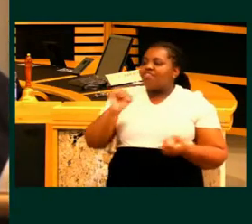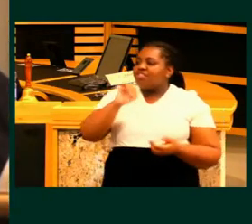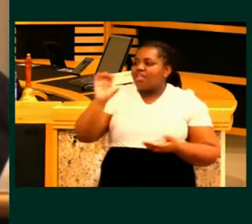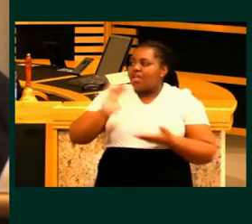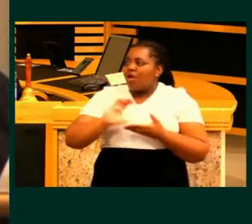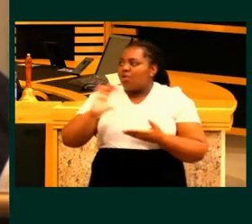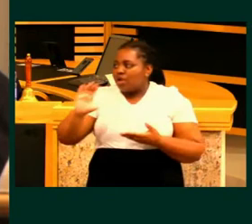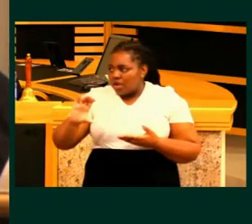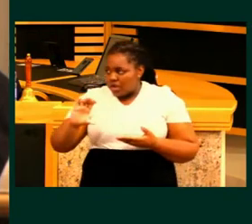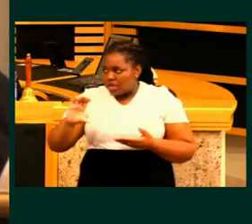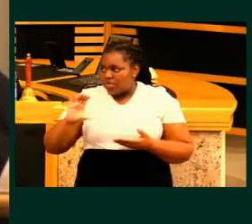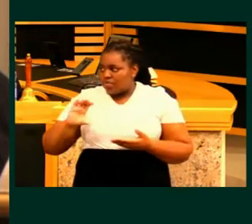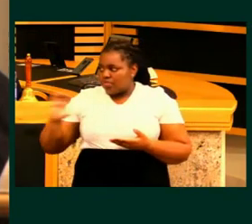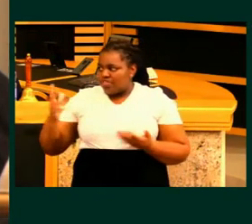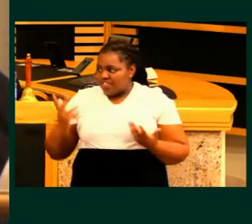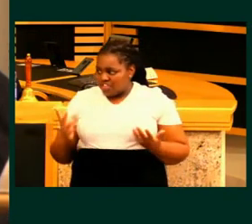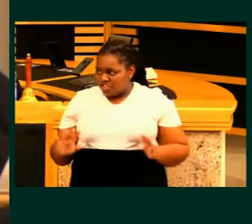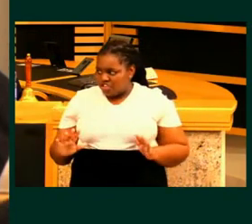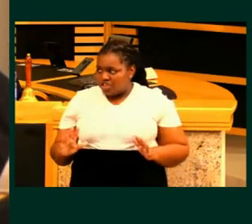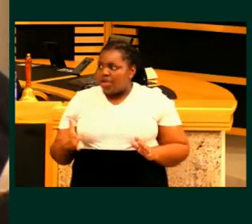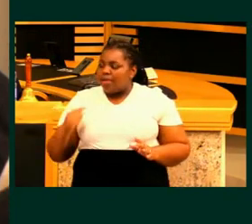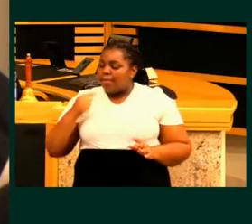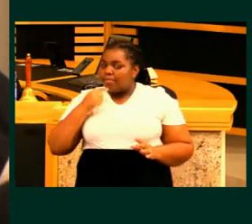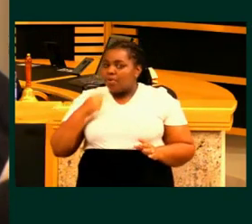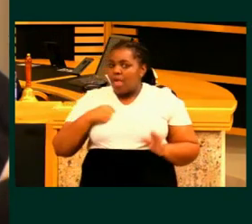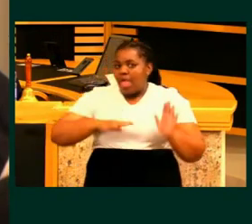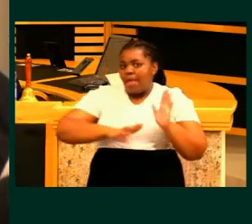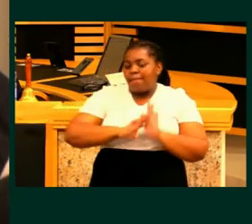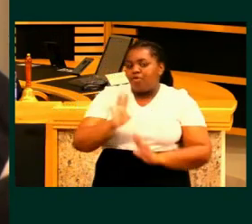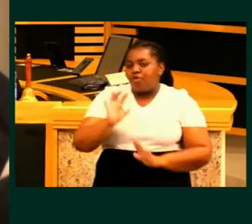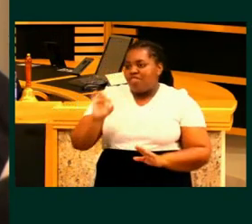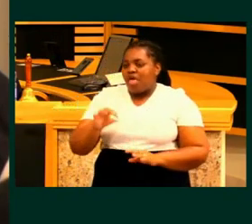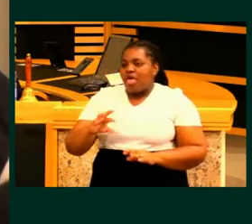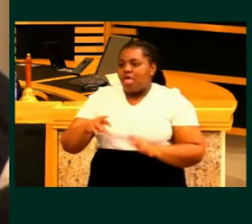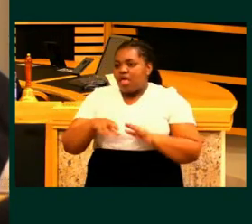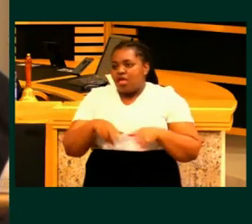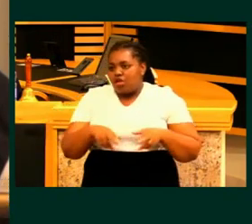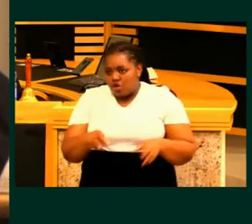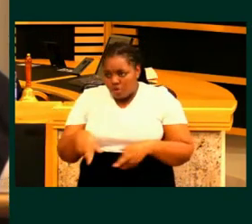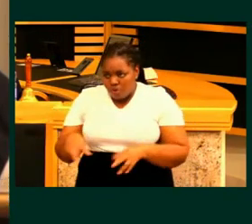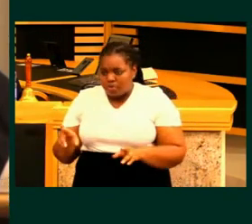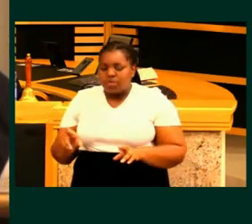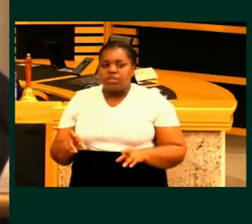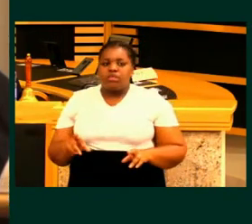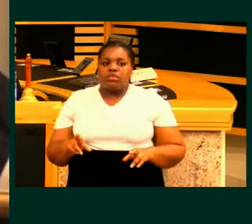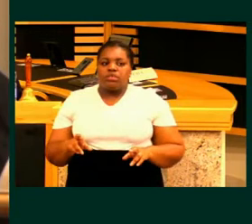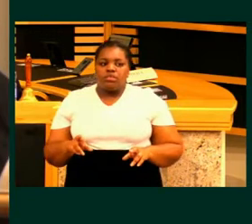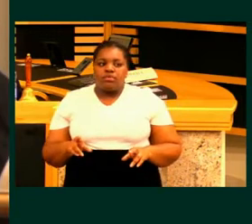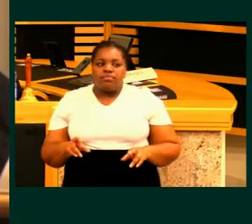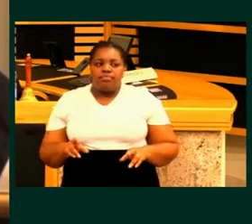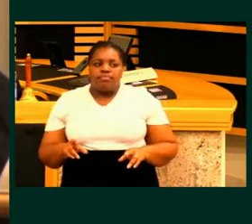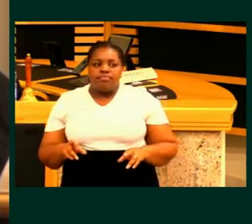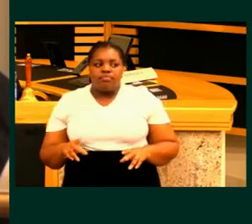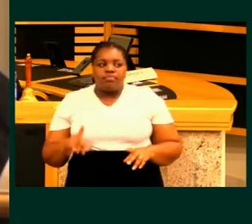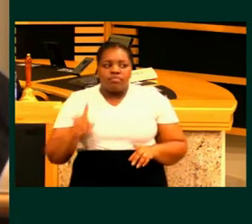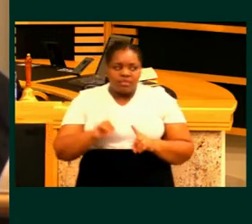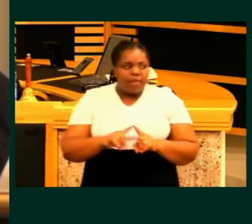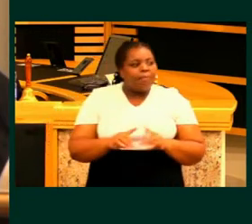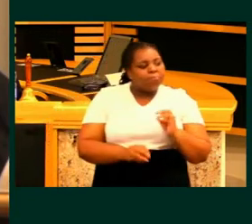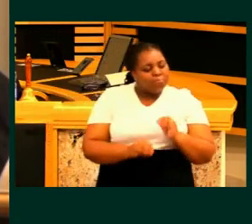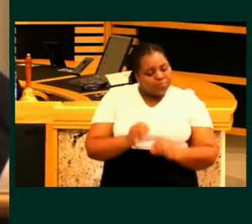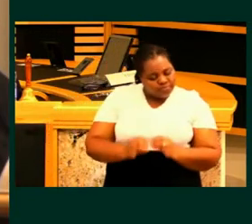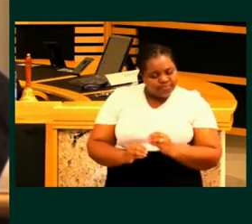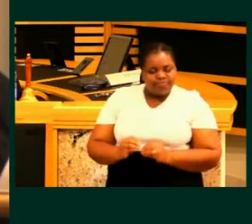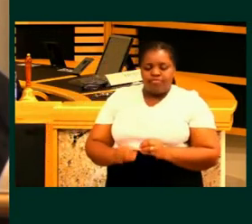to deal with improvements of road maintenance of roads and and resling of